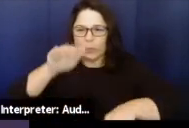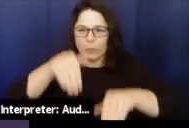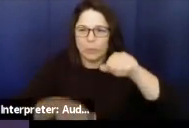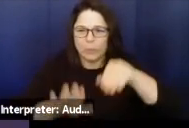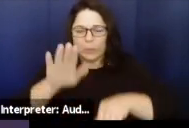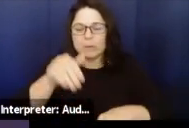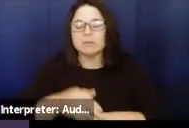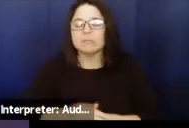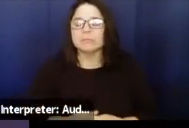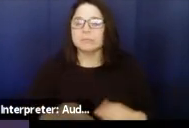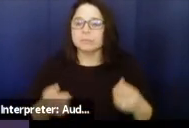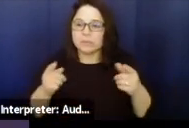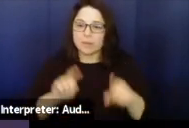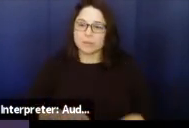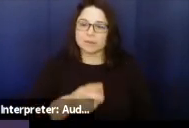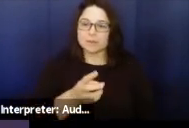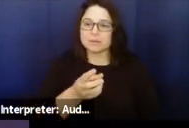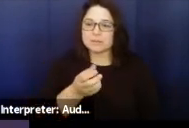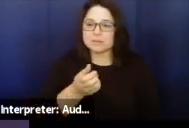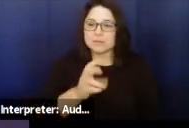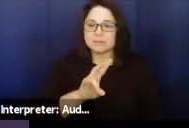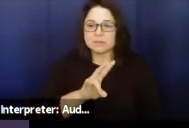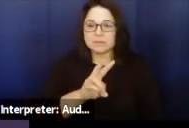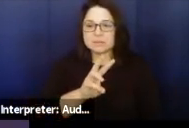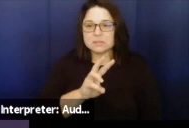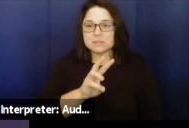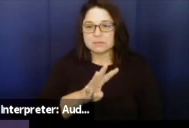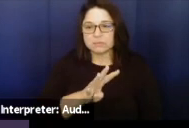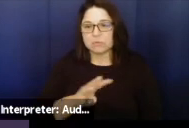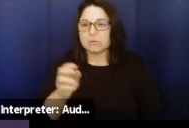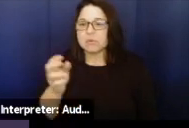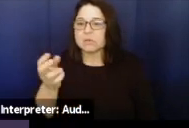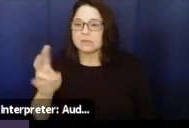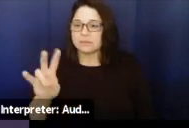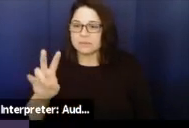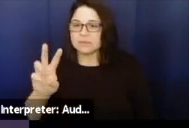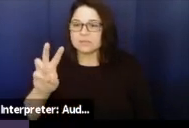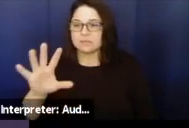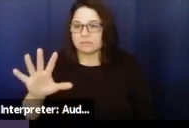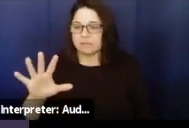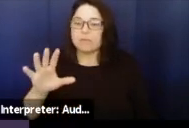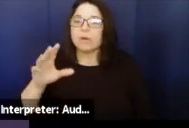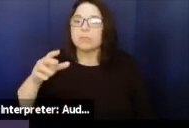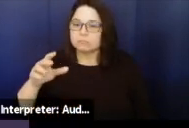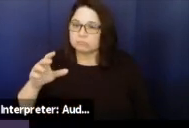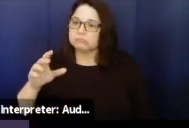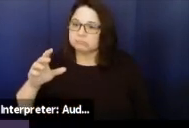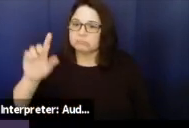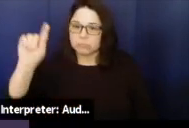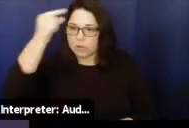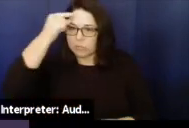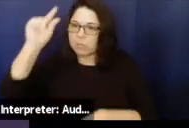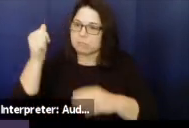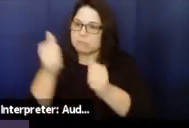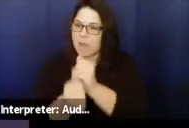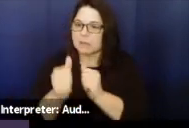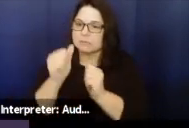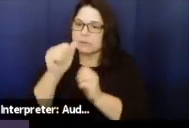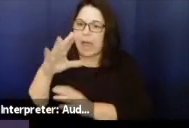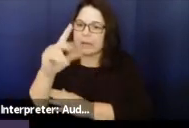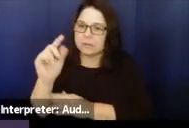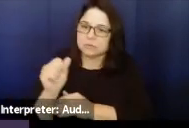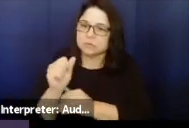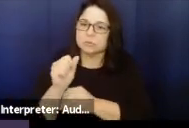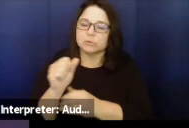Between 1764 and 1765, Parliament passed a series of acts to raise revenues following the end of